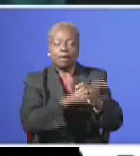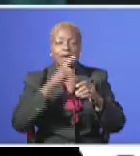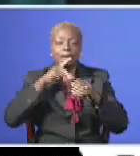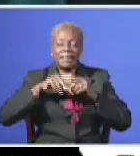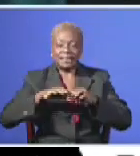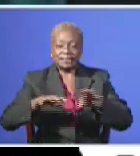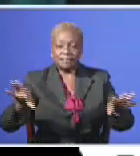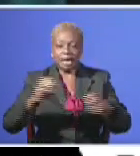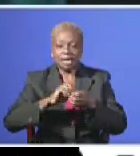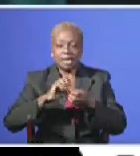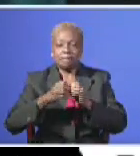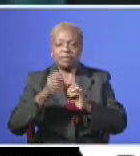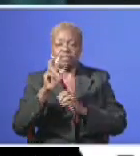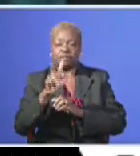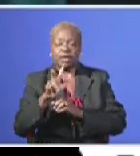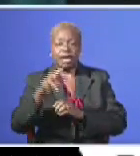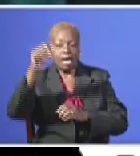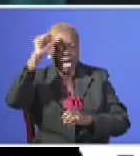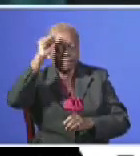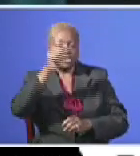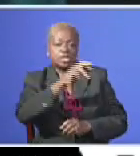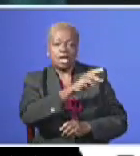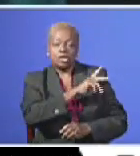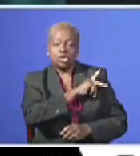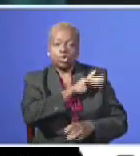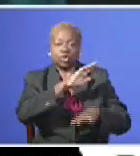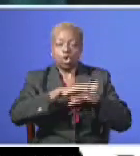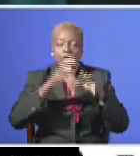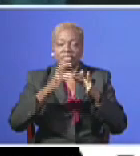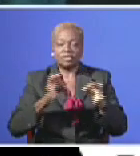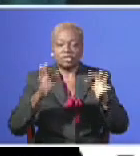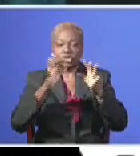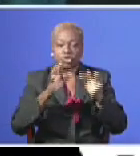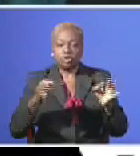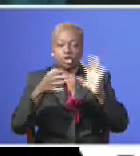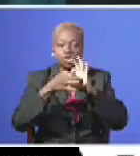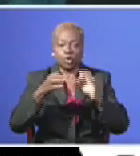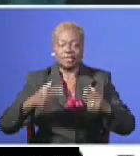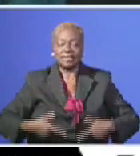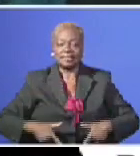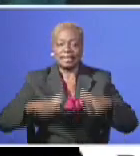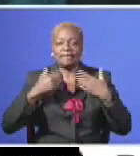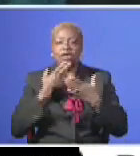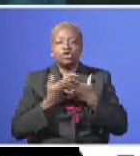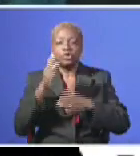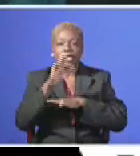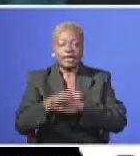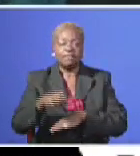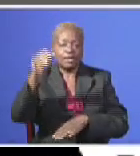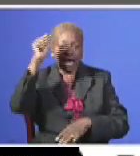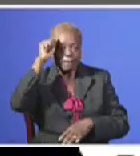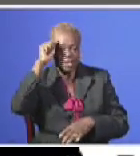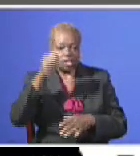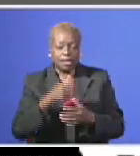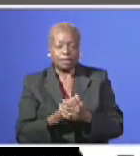order last night. Well, Amajal Knowles on the story. He joins us live with the latest. Good evening, Amajal.